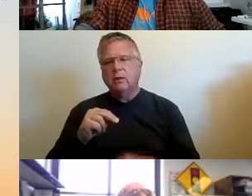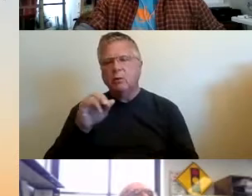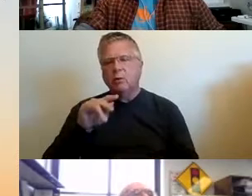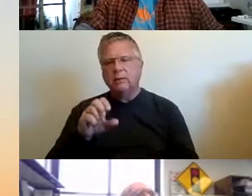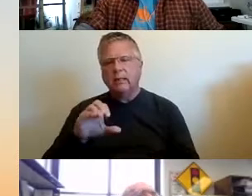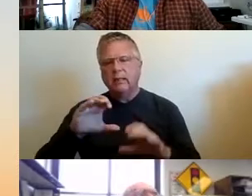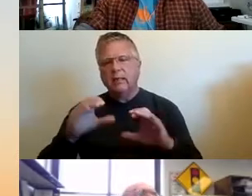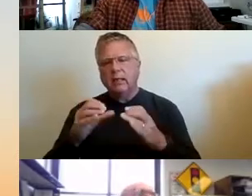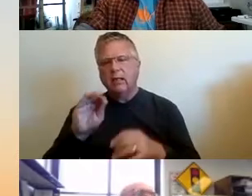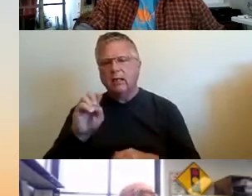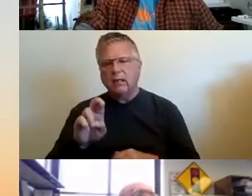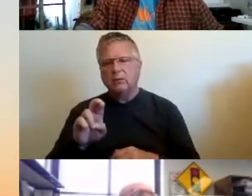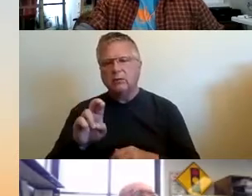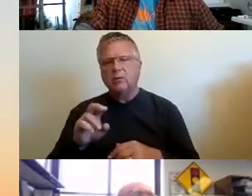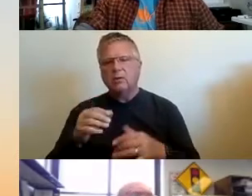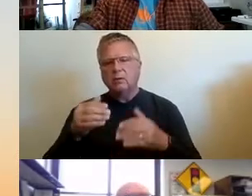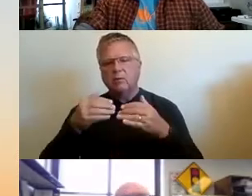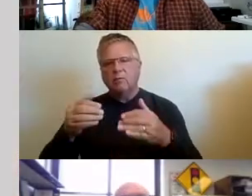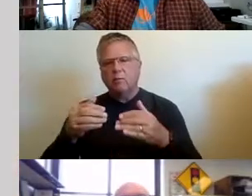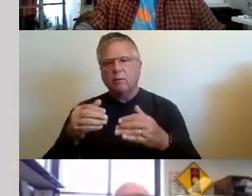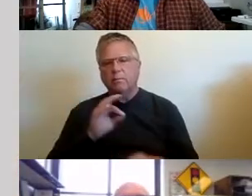project. Next slide, please.